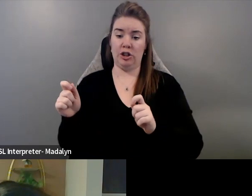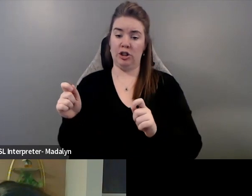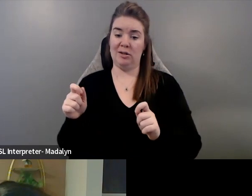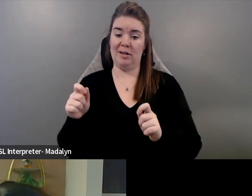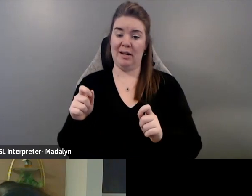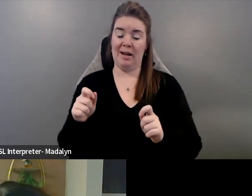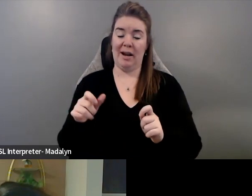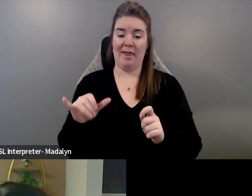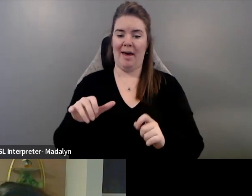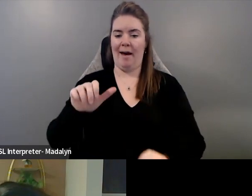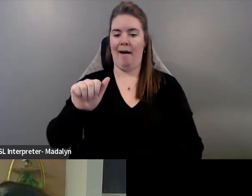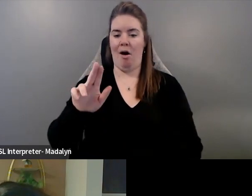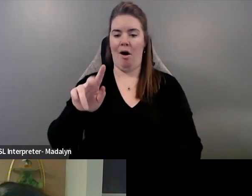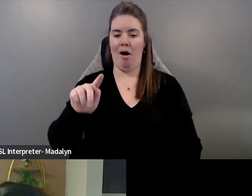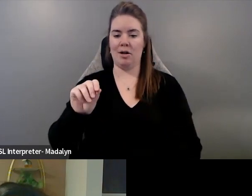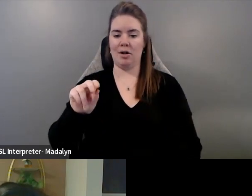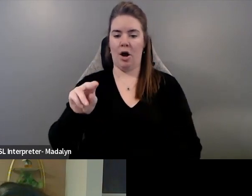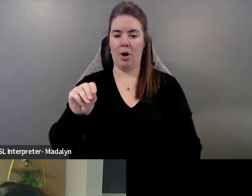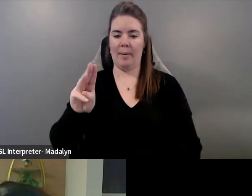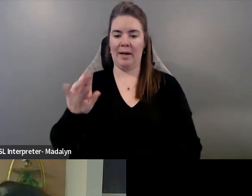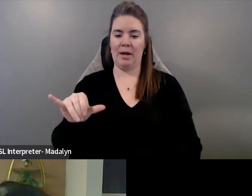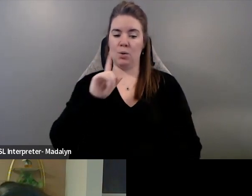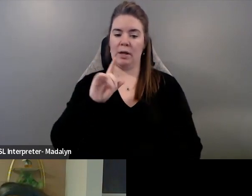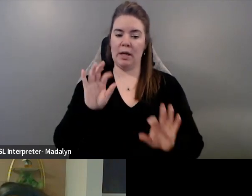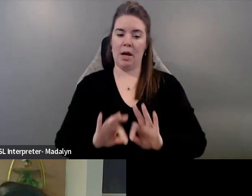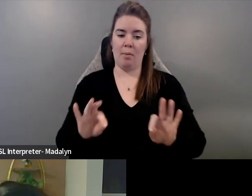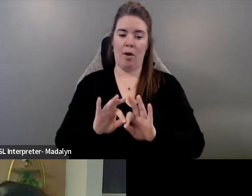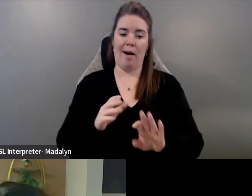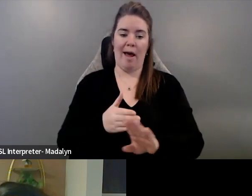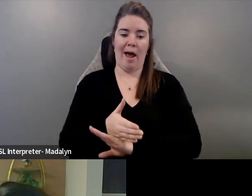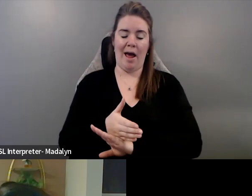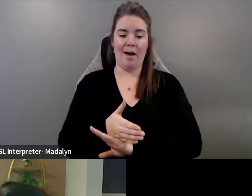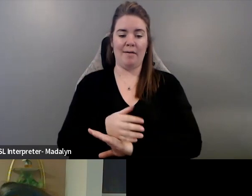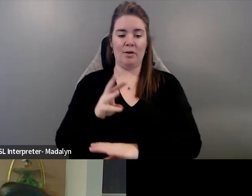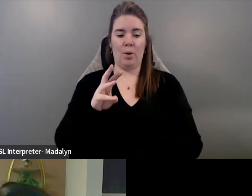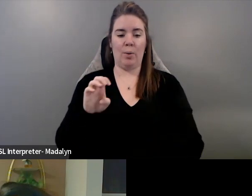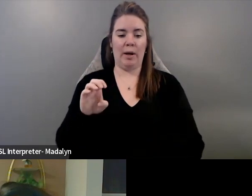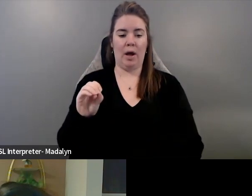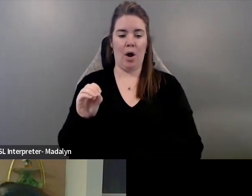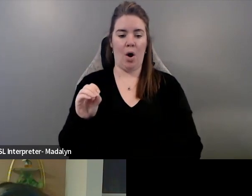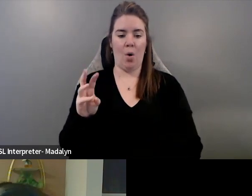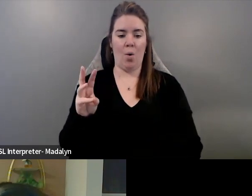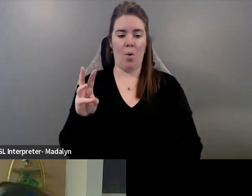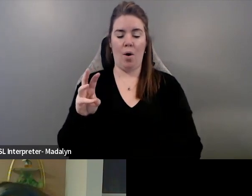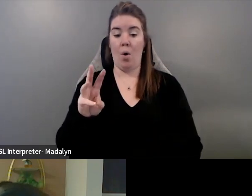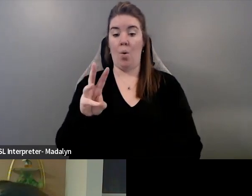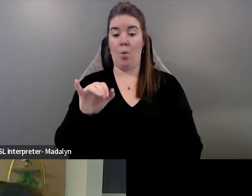bit, for example, got really important after WIOA, the Workforce Innovations and Opportunities Act, which was passed in